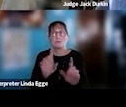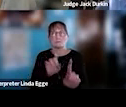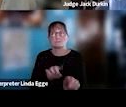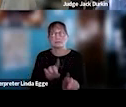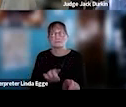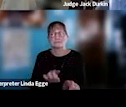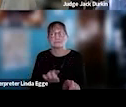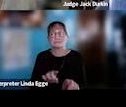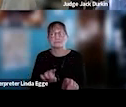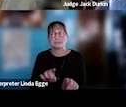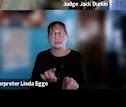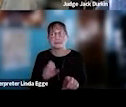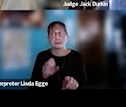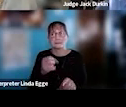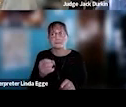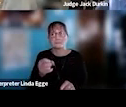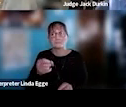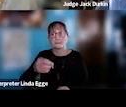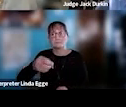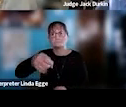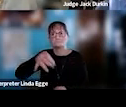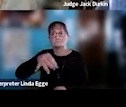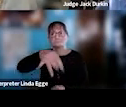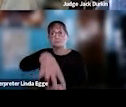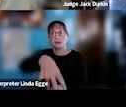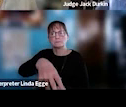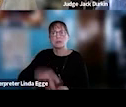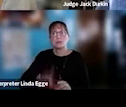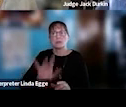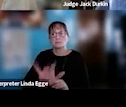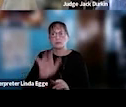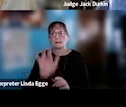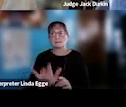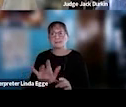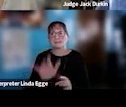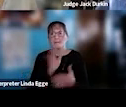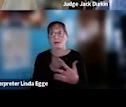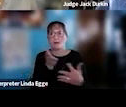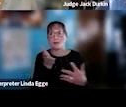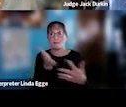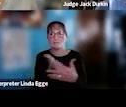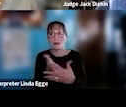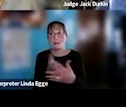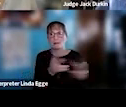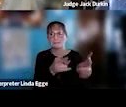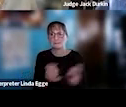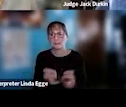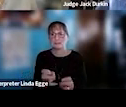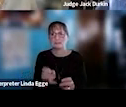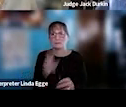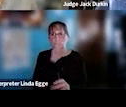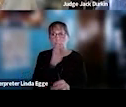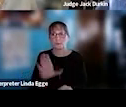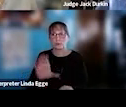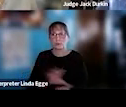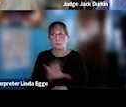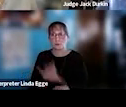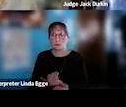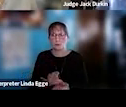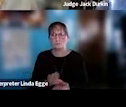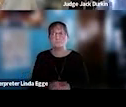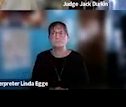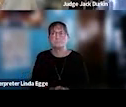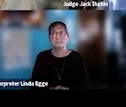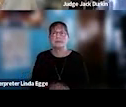dropped into the chat. And you can click on that file and download it directly to your computer. And so